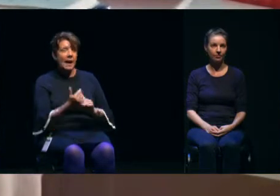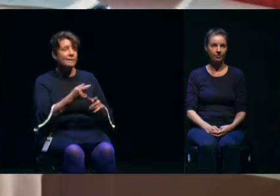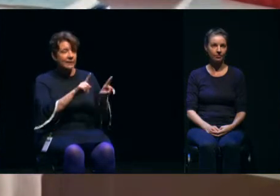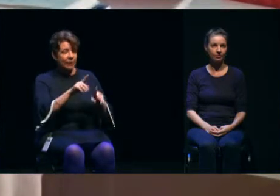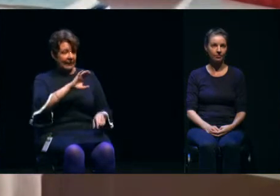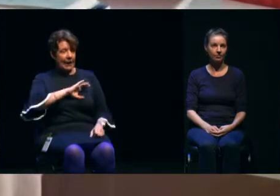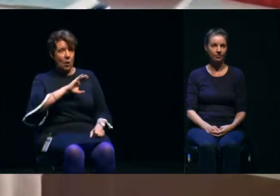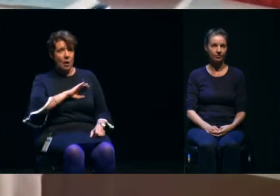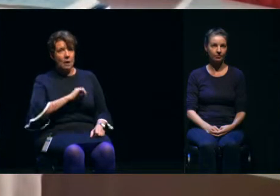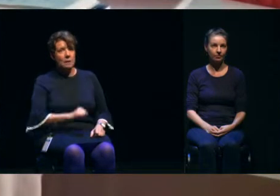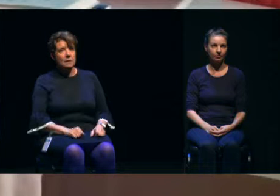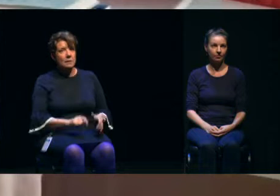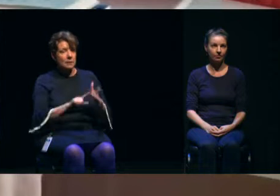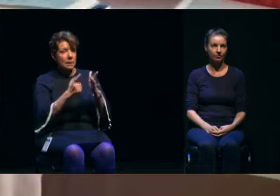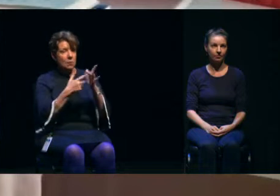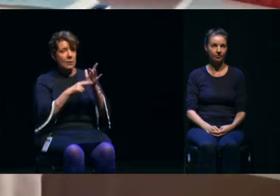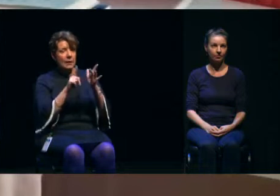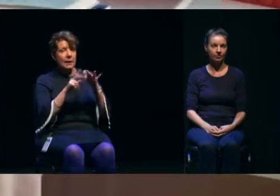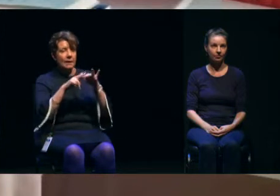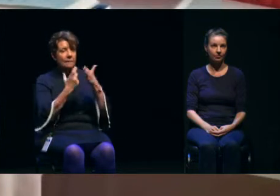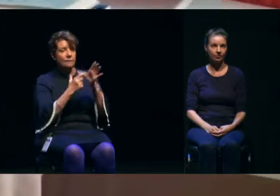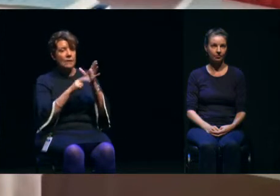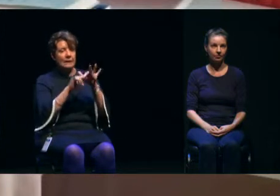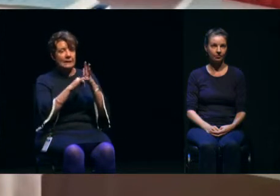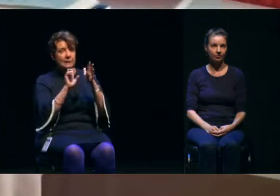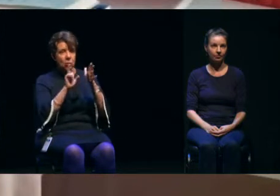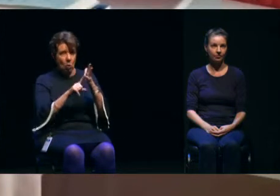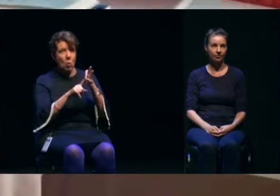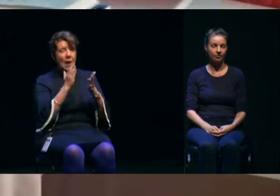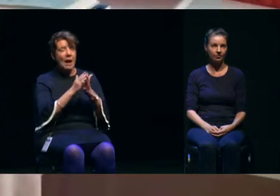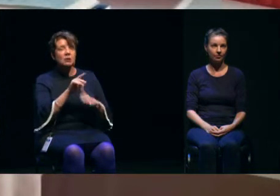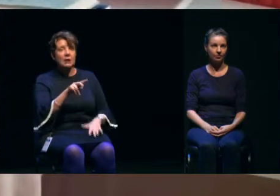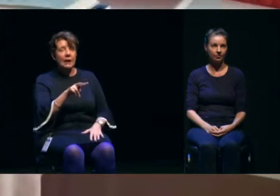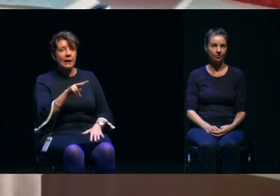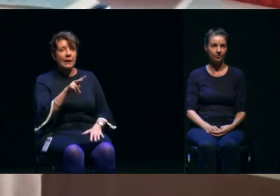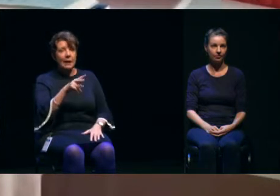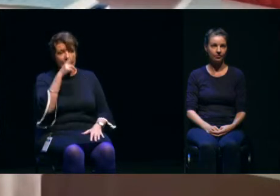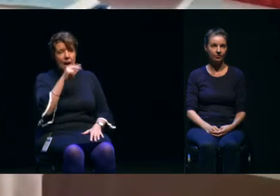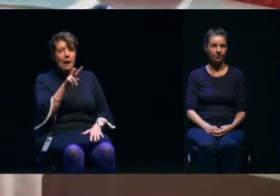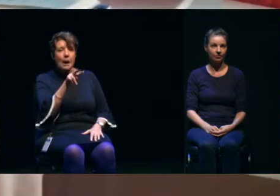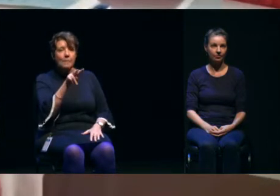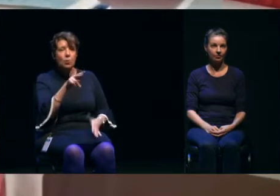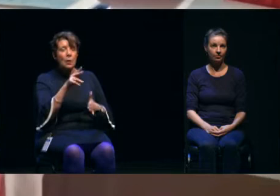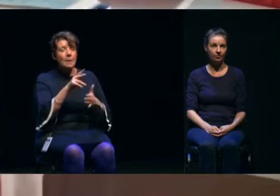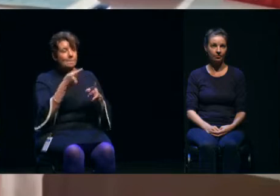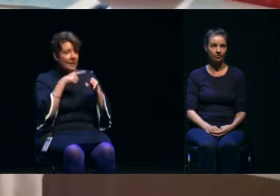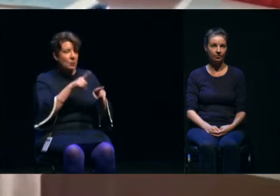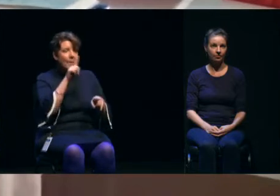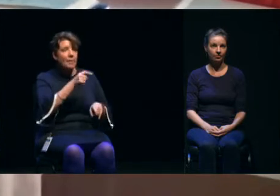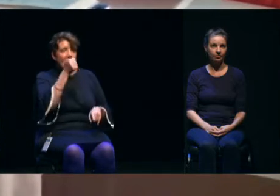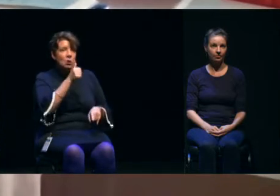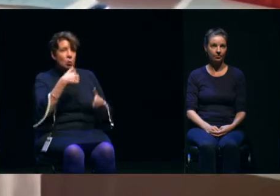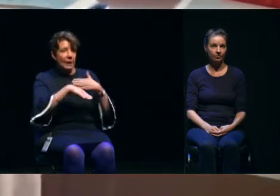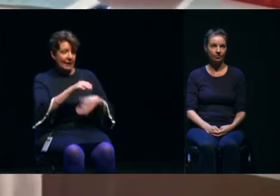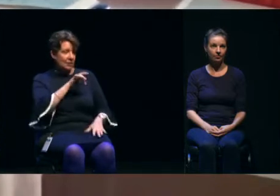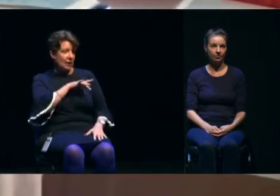characters of Irene and Francisco, who were a young couple based on people I had known in Chile. It's not